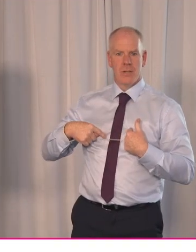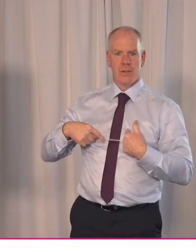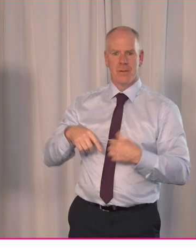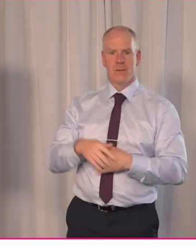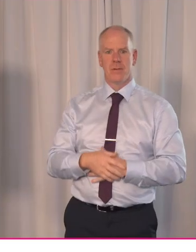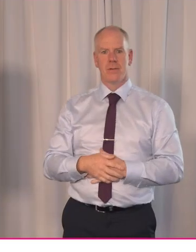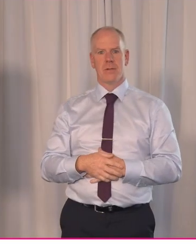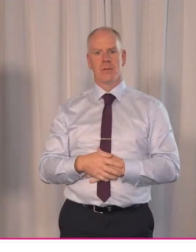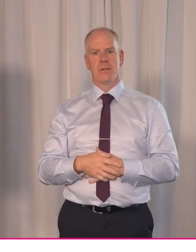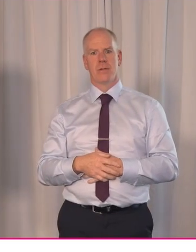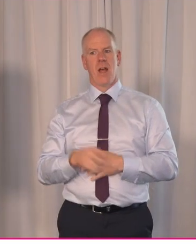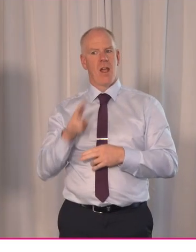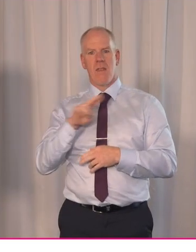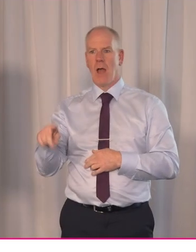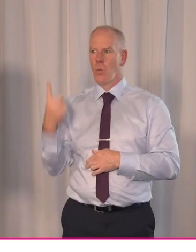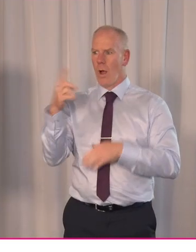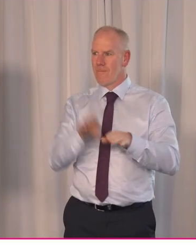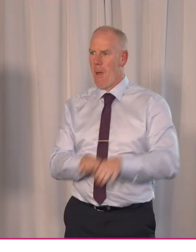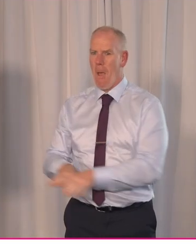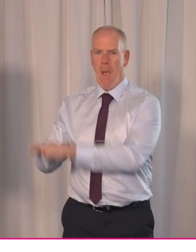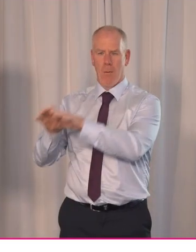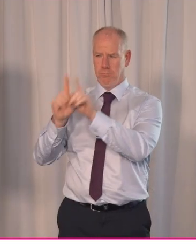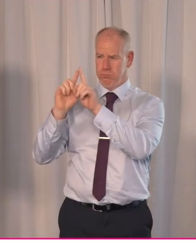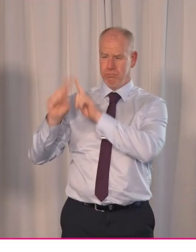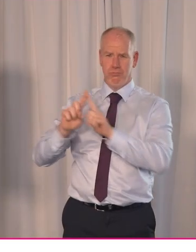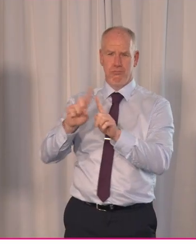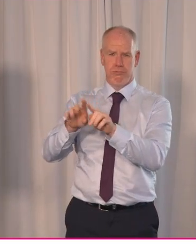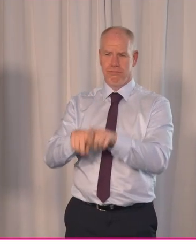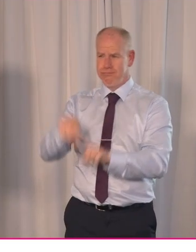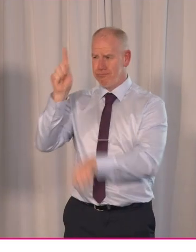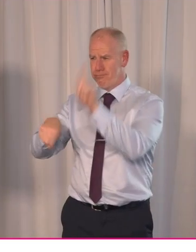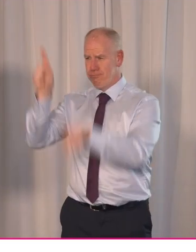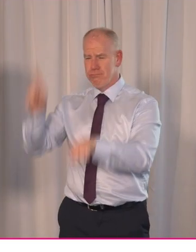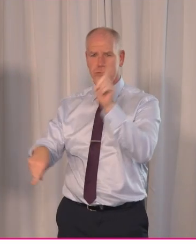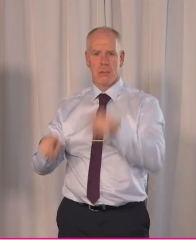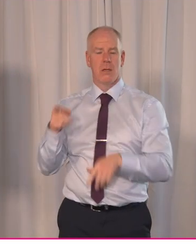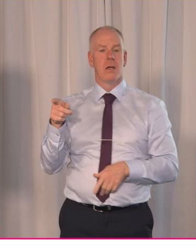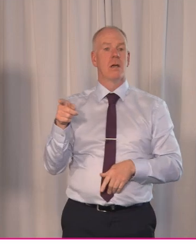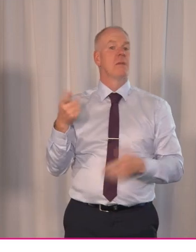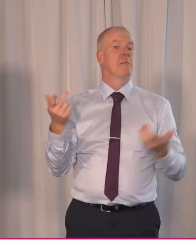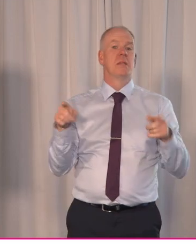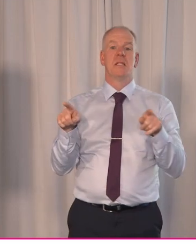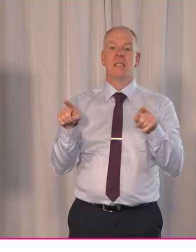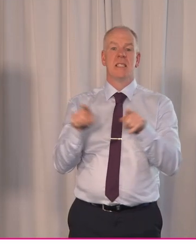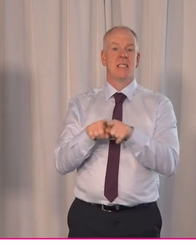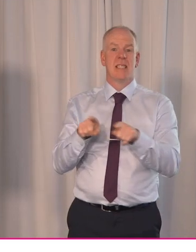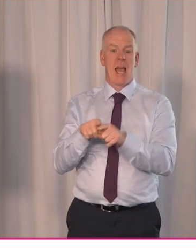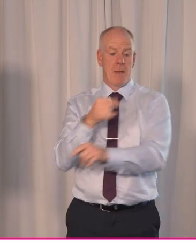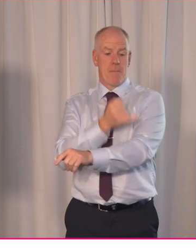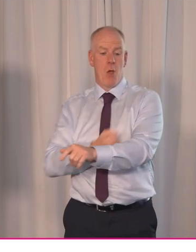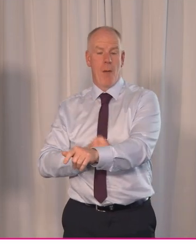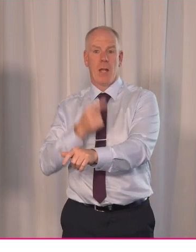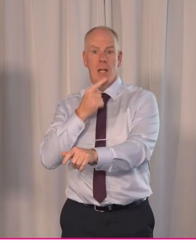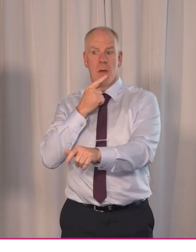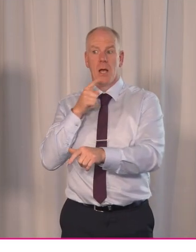And we're not an homogenous group, we're very different, and we might have the same empowerment, but that looks